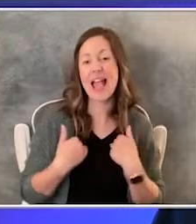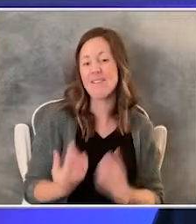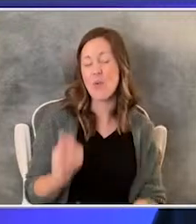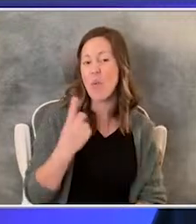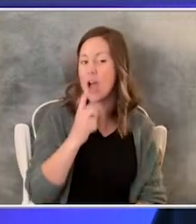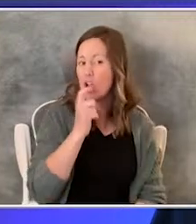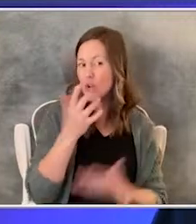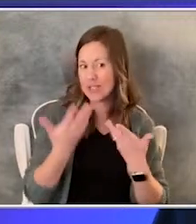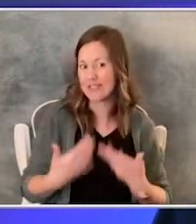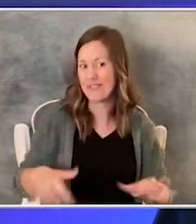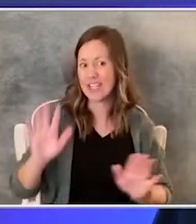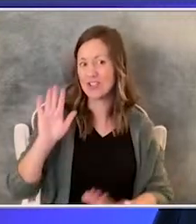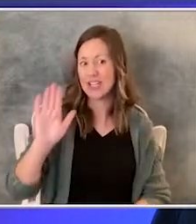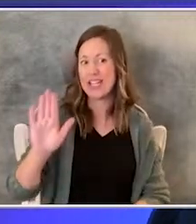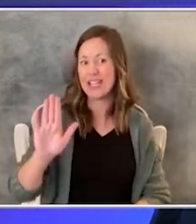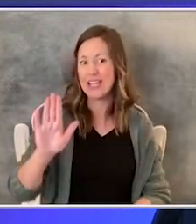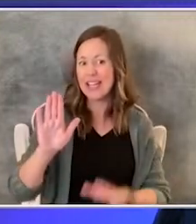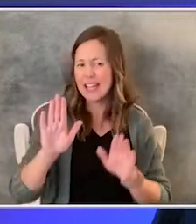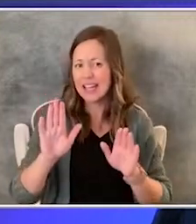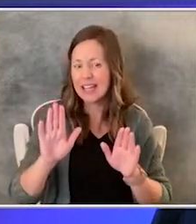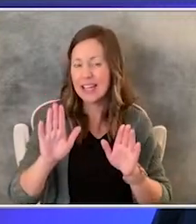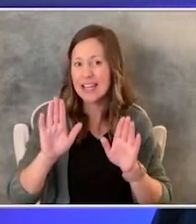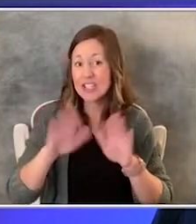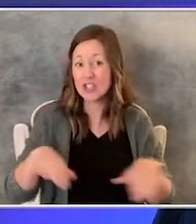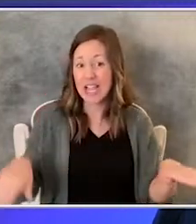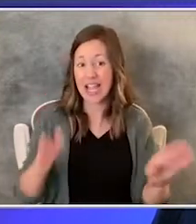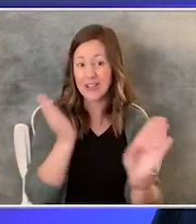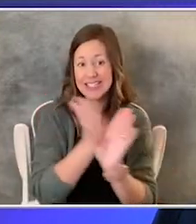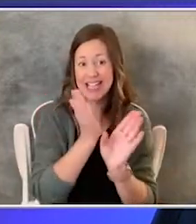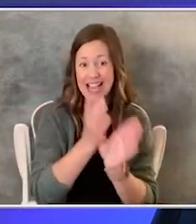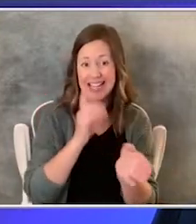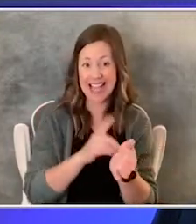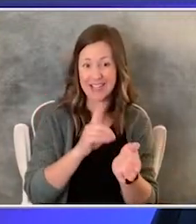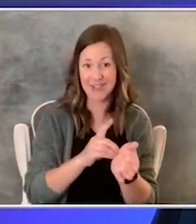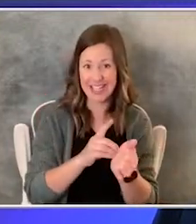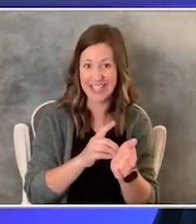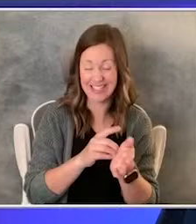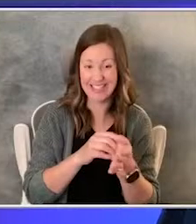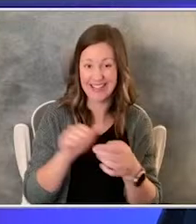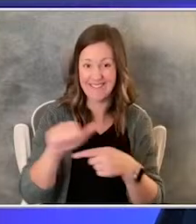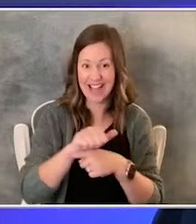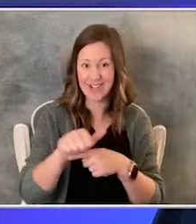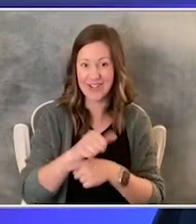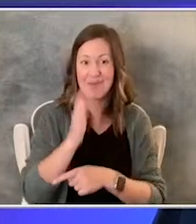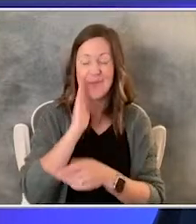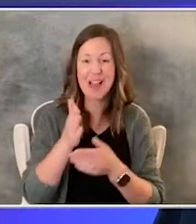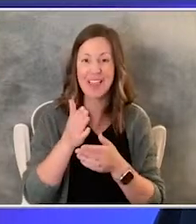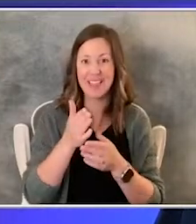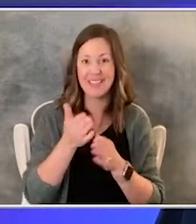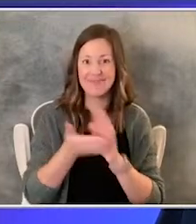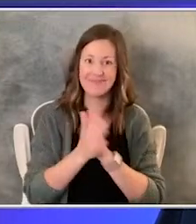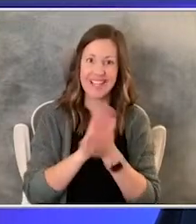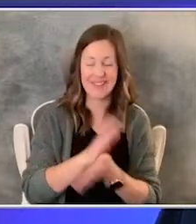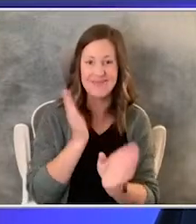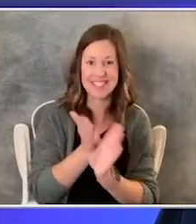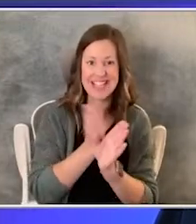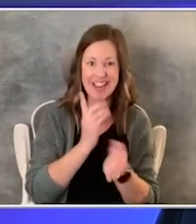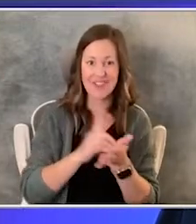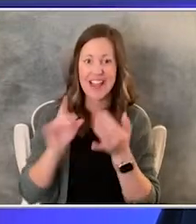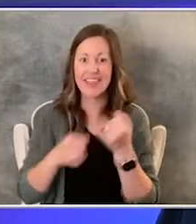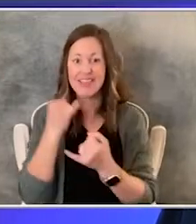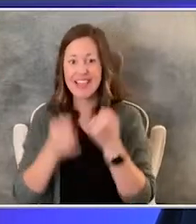been difficult or even impossible to treat. Yeah, there's been a lot. So it's amazing. It's the field is moving every year.